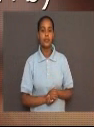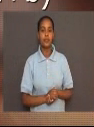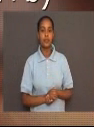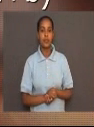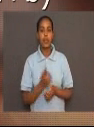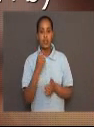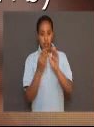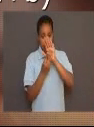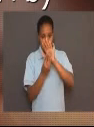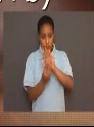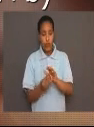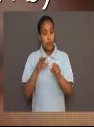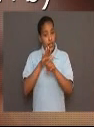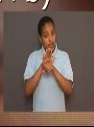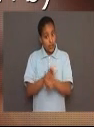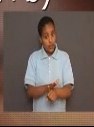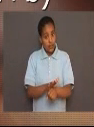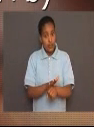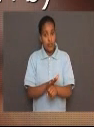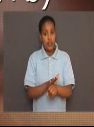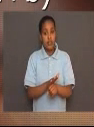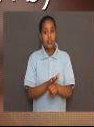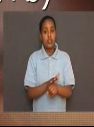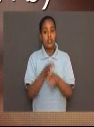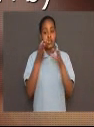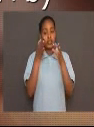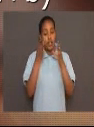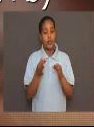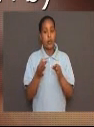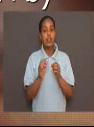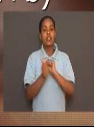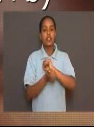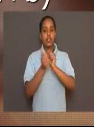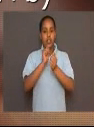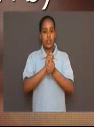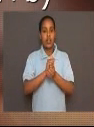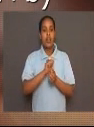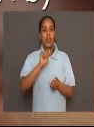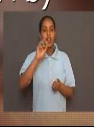The effect of pressure is decided by a change in N.